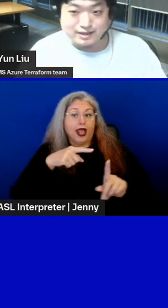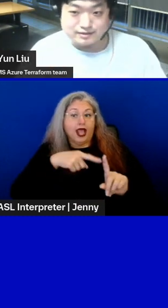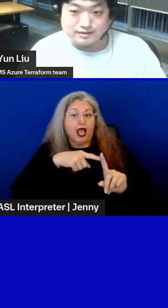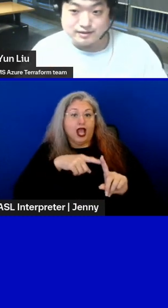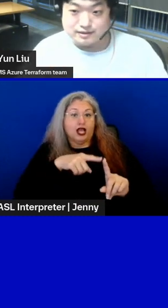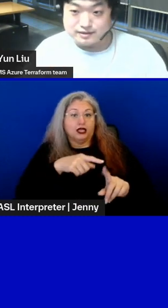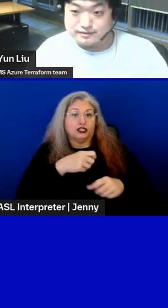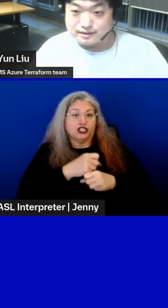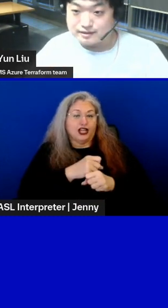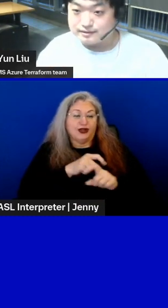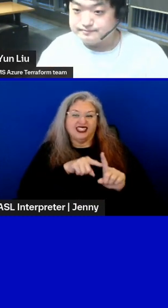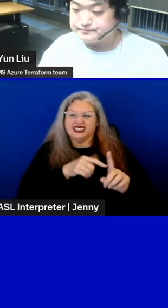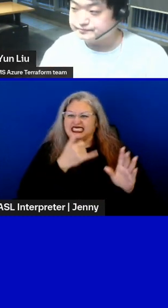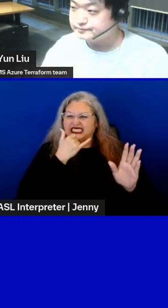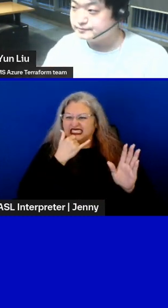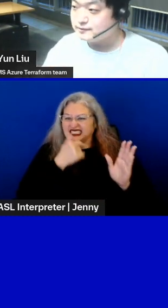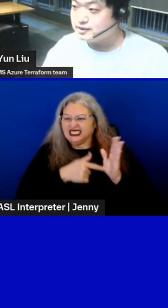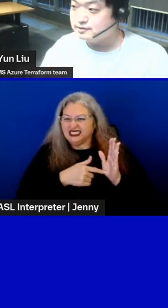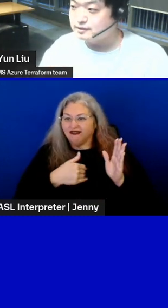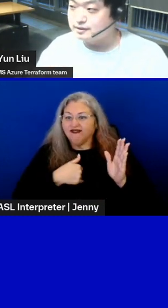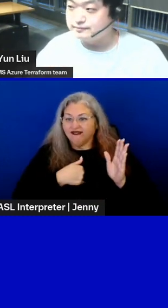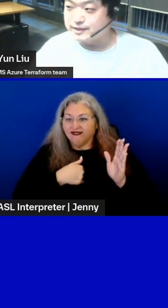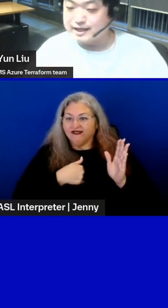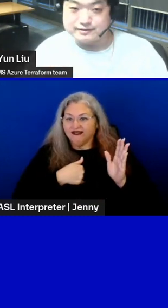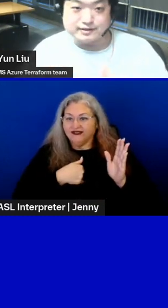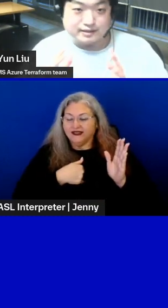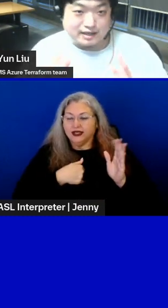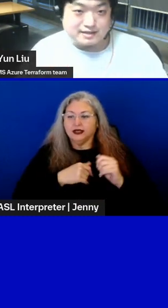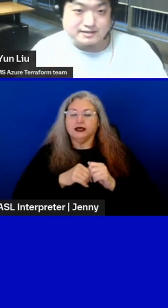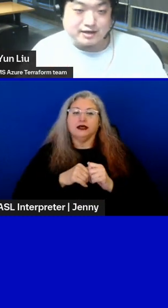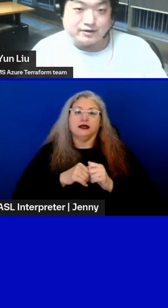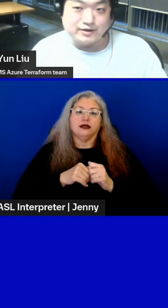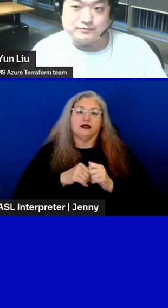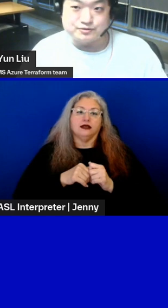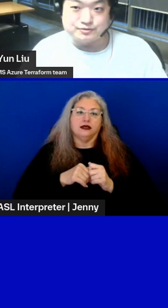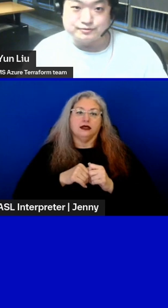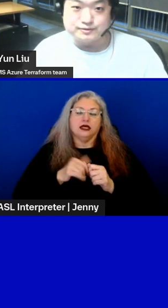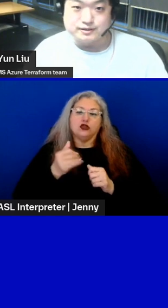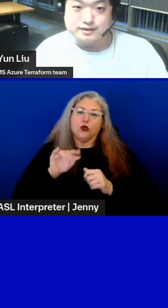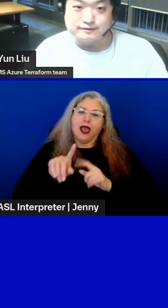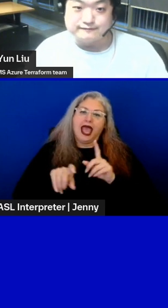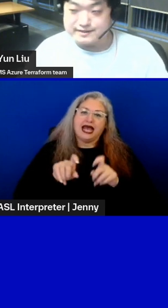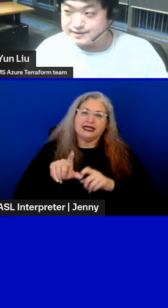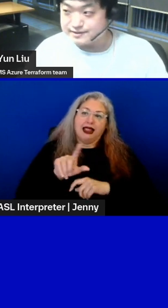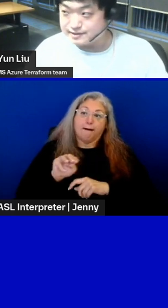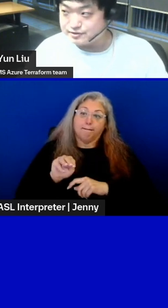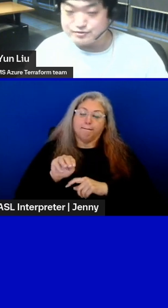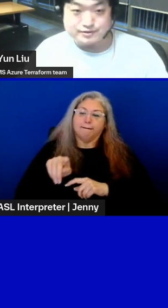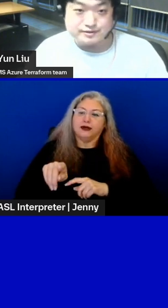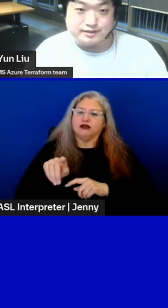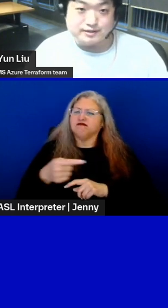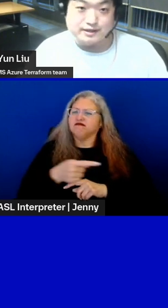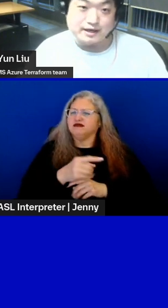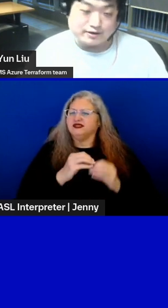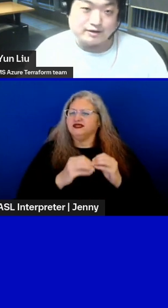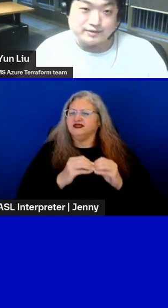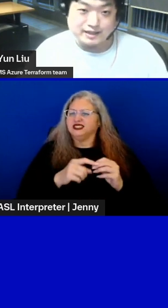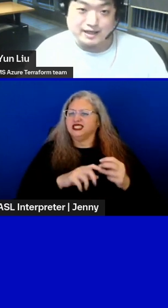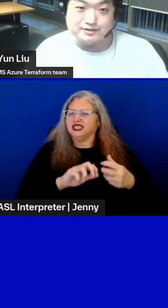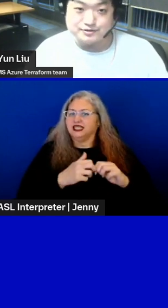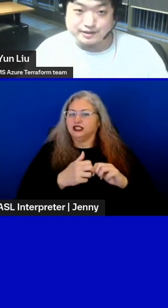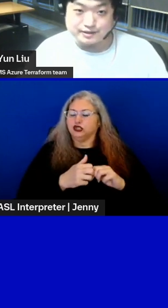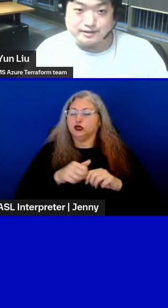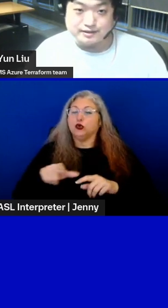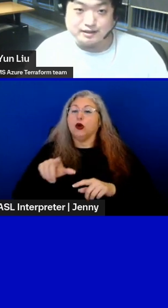not correct, um, and ask LLM to fix these issues, the LLM